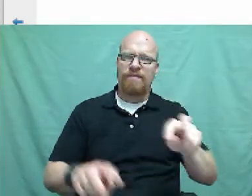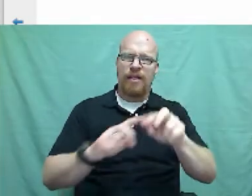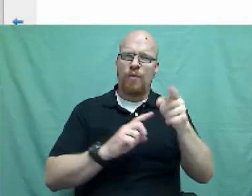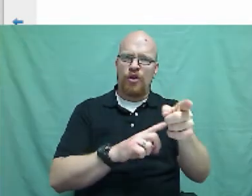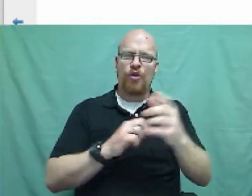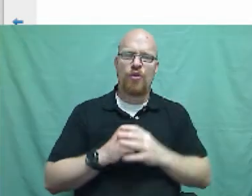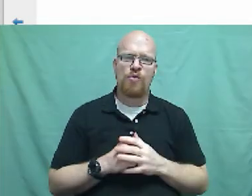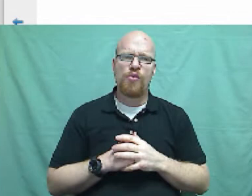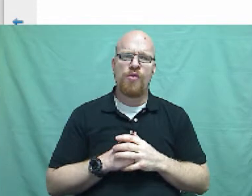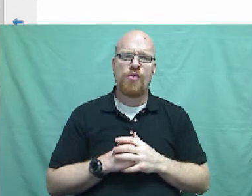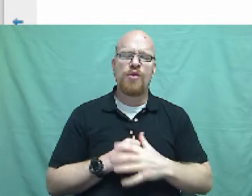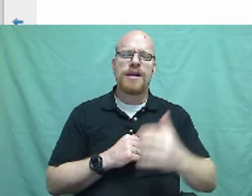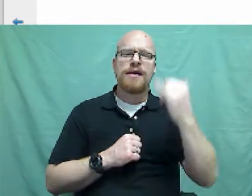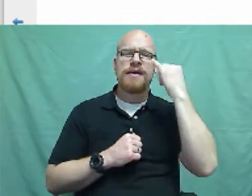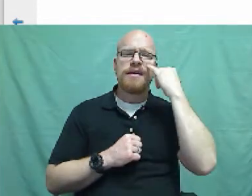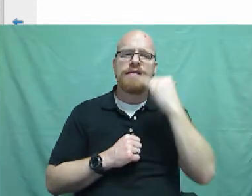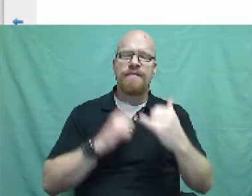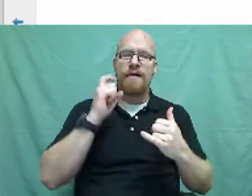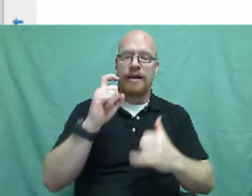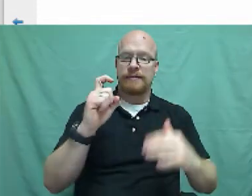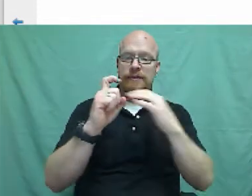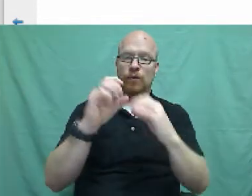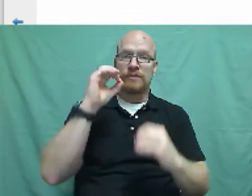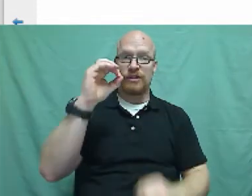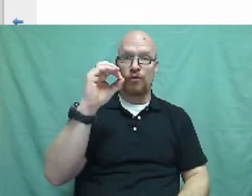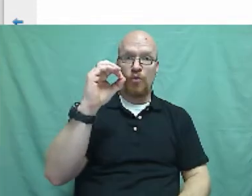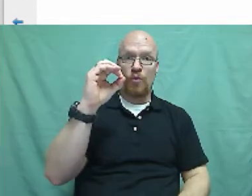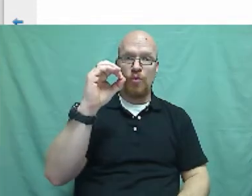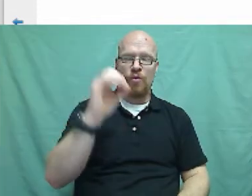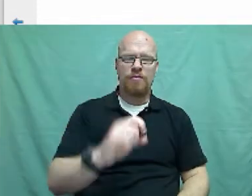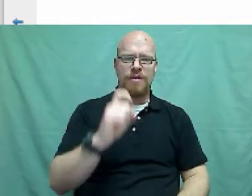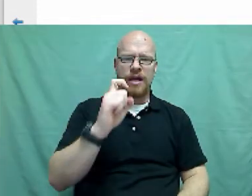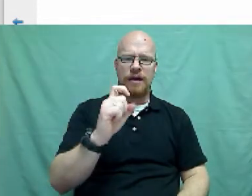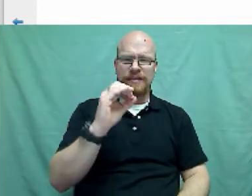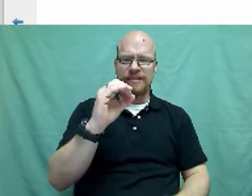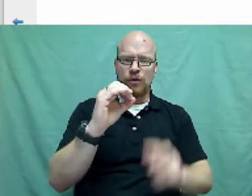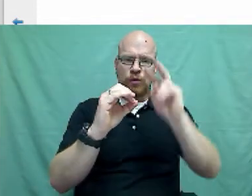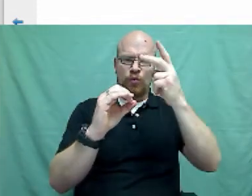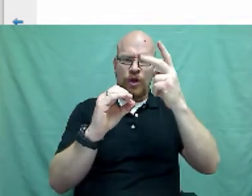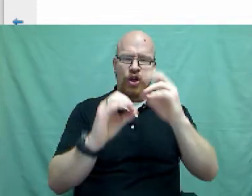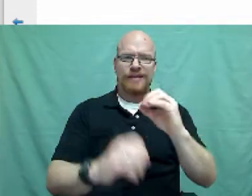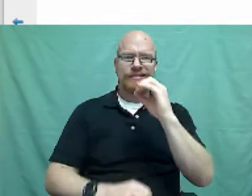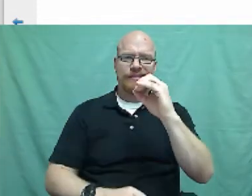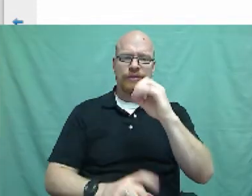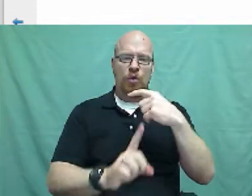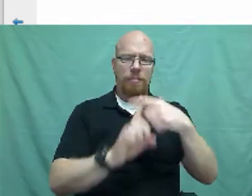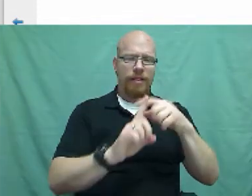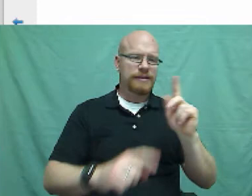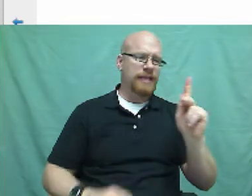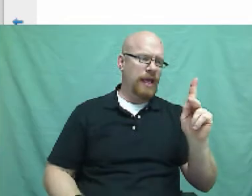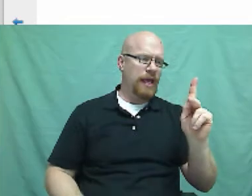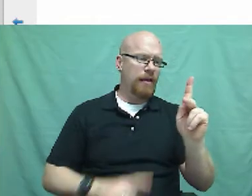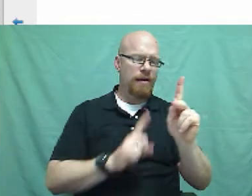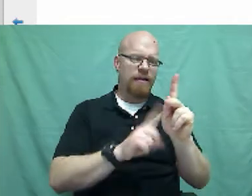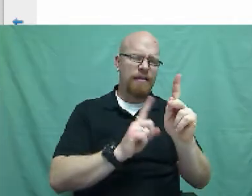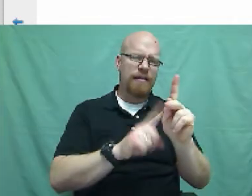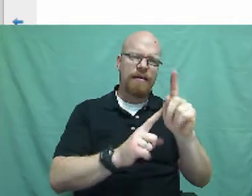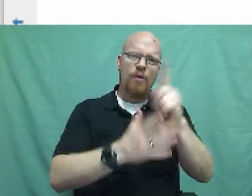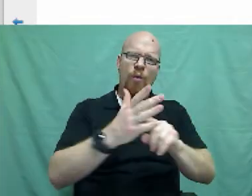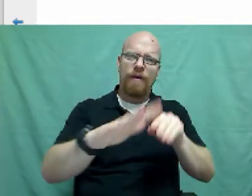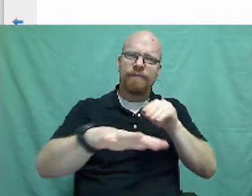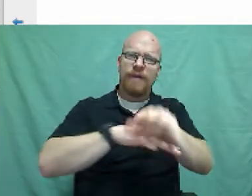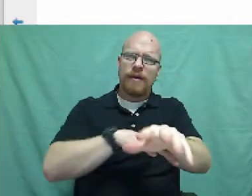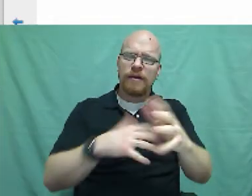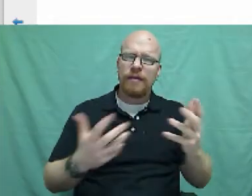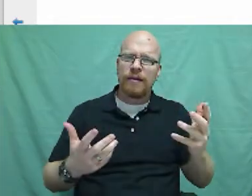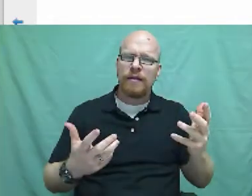If you're looking at k, there's no variable there. So if x equals 0, f of x, where